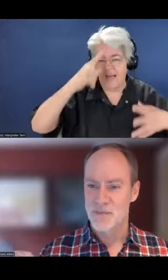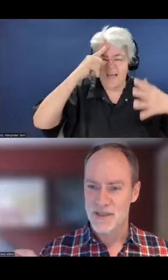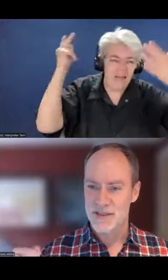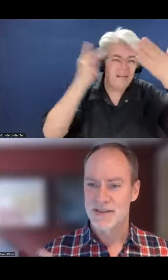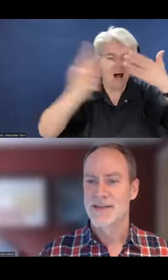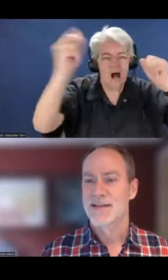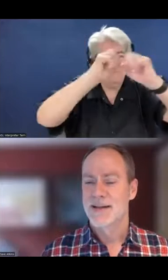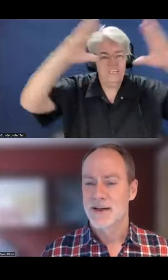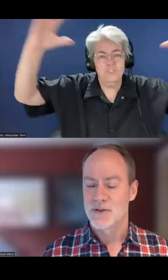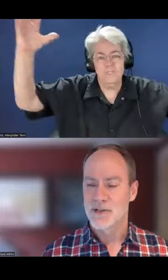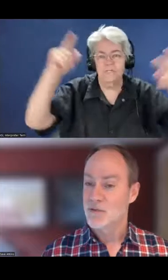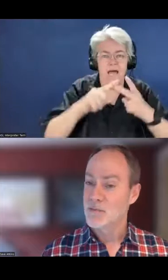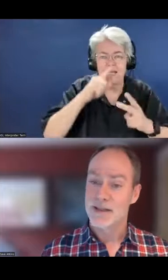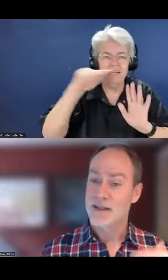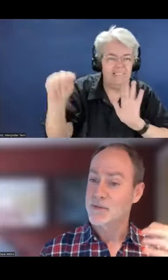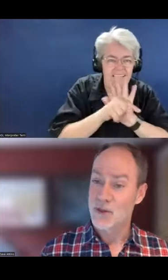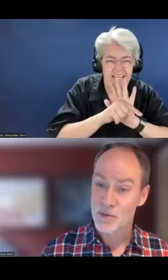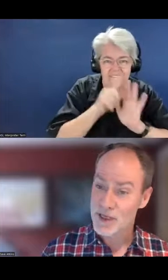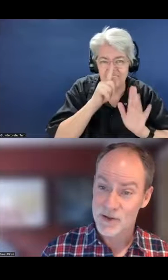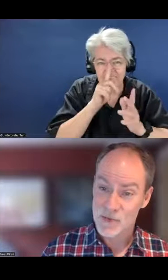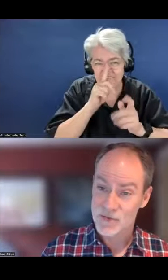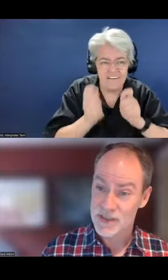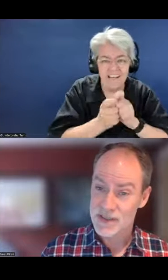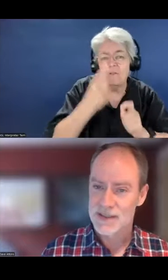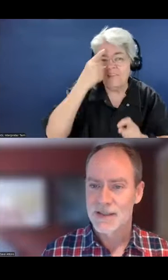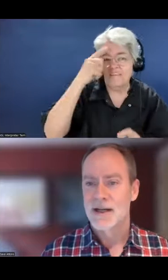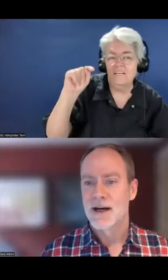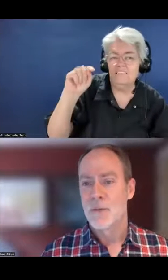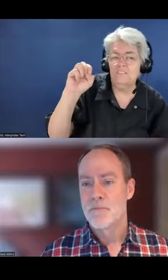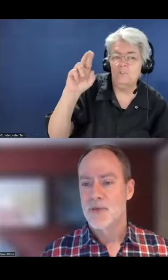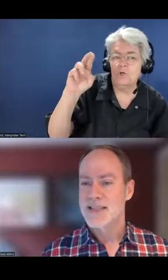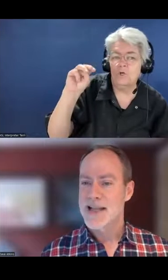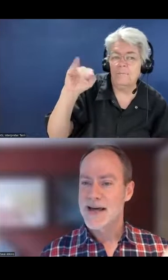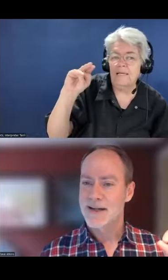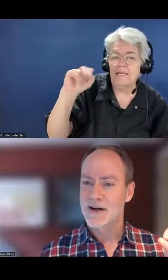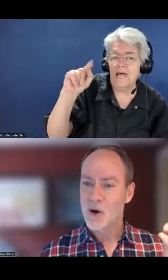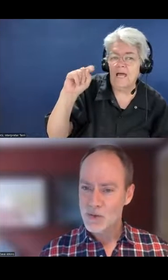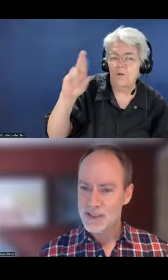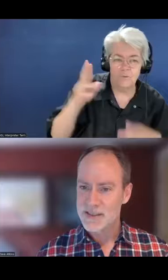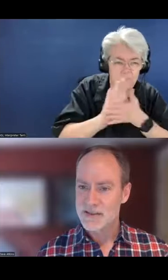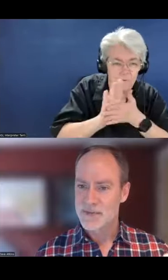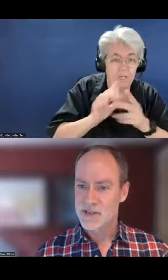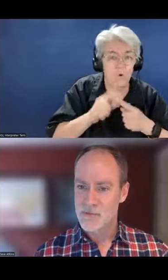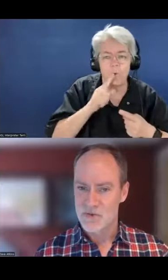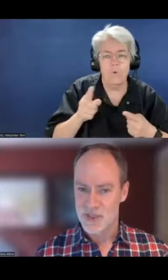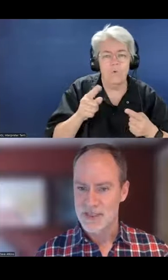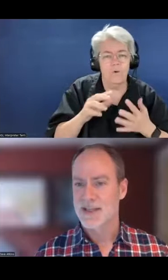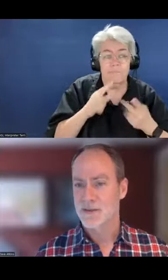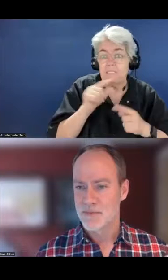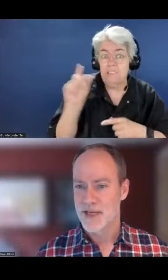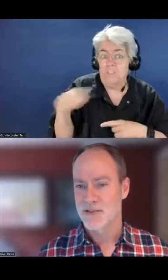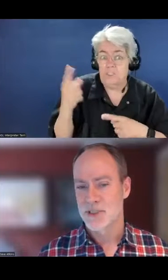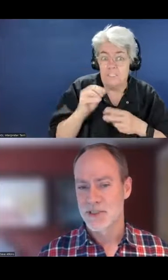negative spin. Some of you might think of the Terminator movies, but it's not only in the